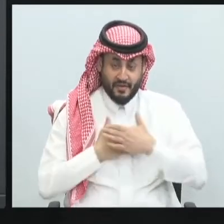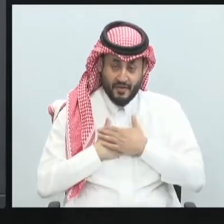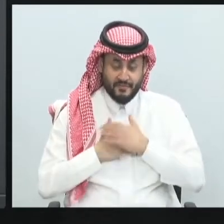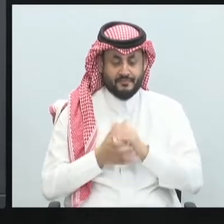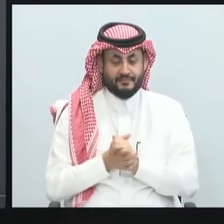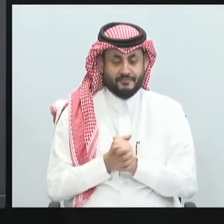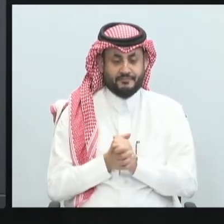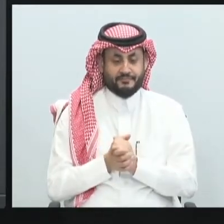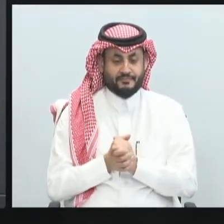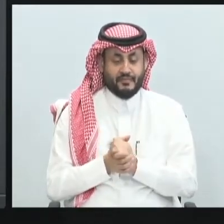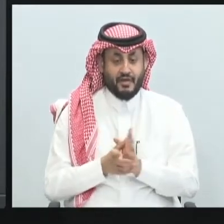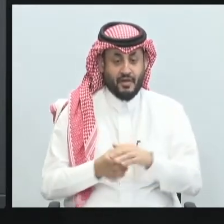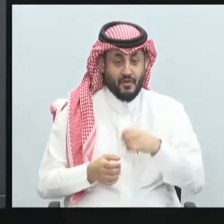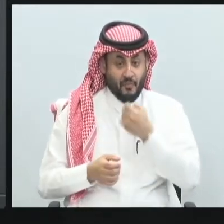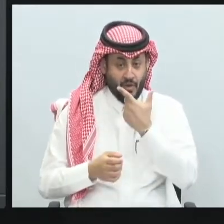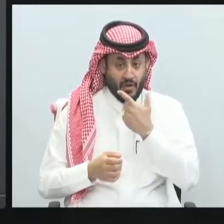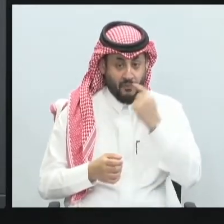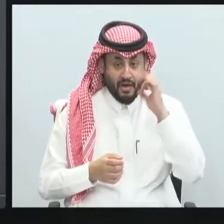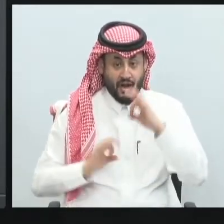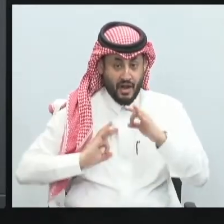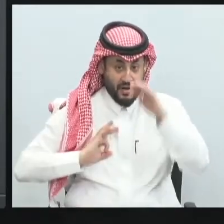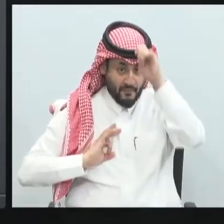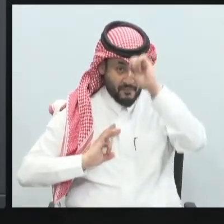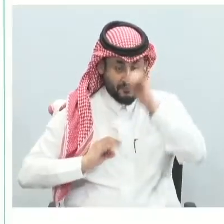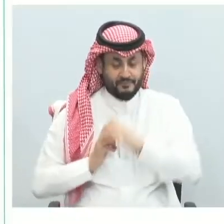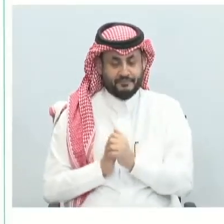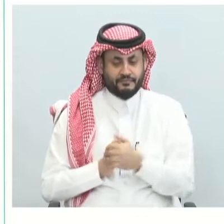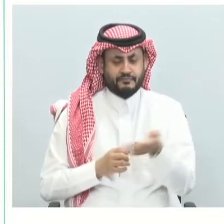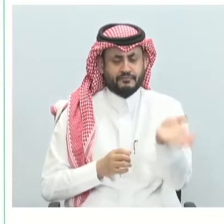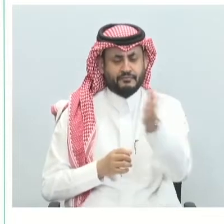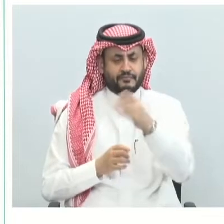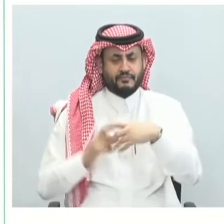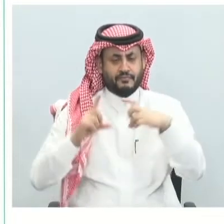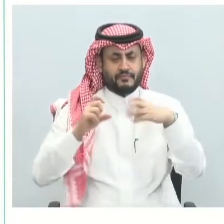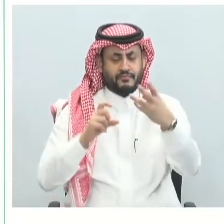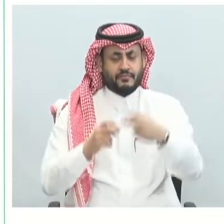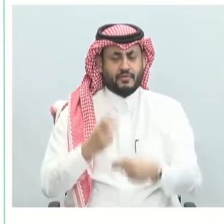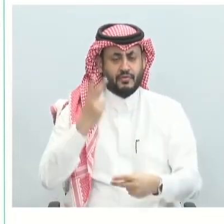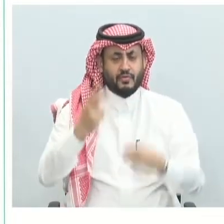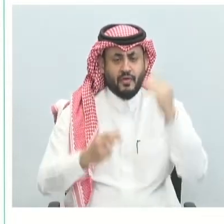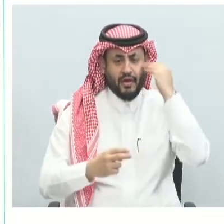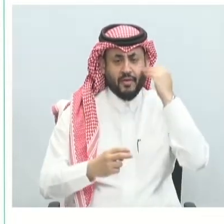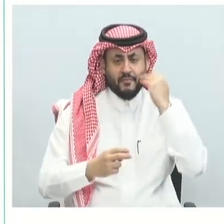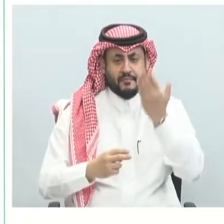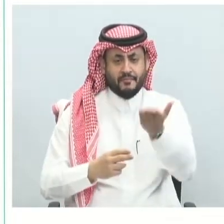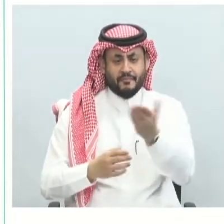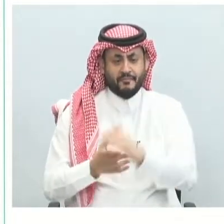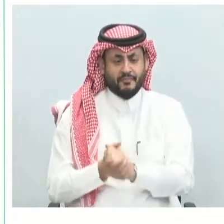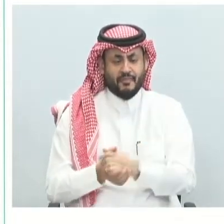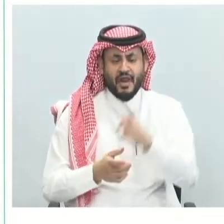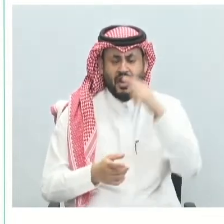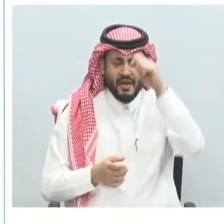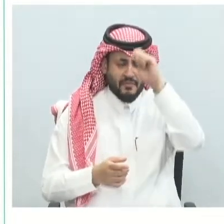So, wow, I like your hat, thank you, okay? After that, we have two women here and we have, what is